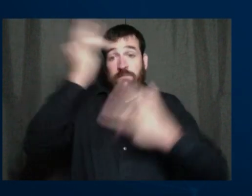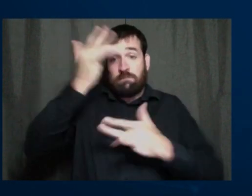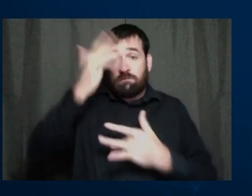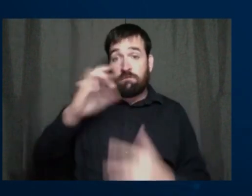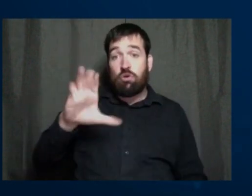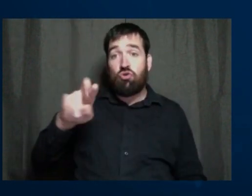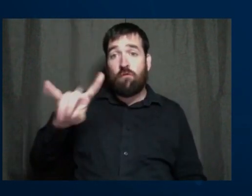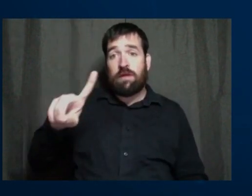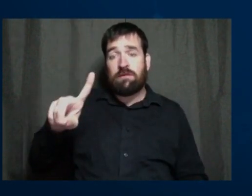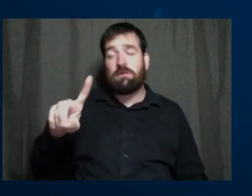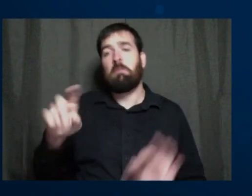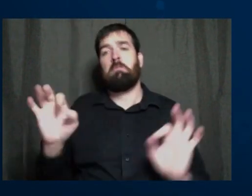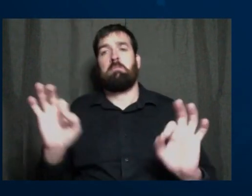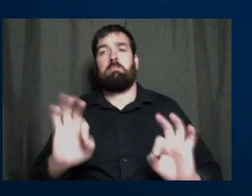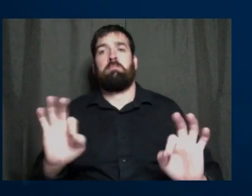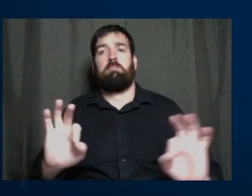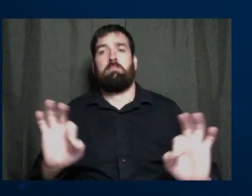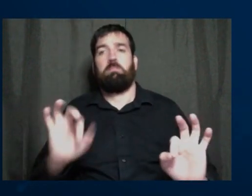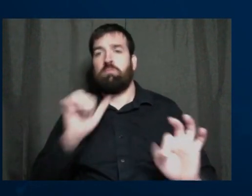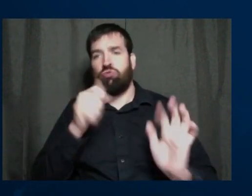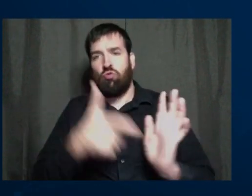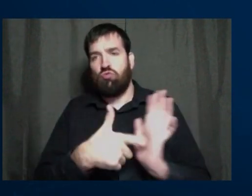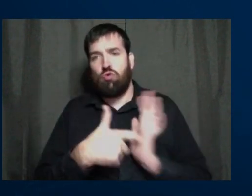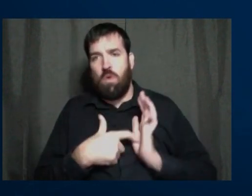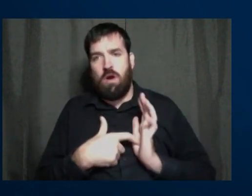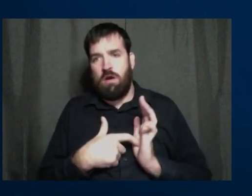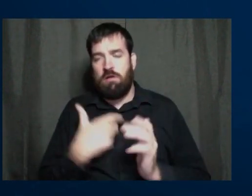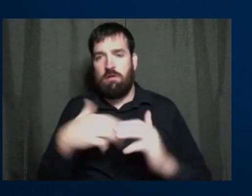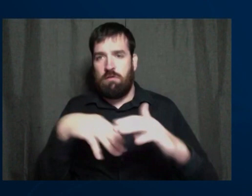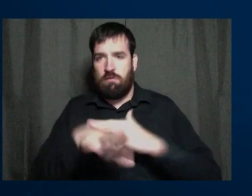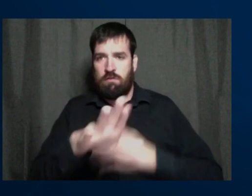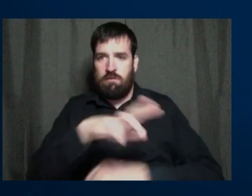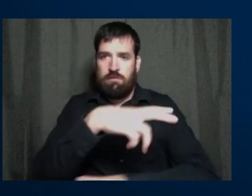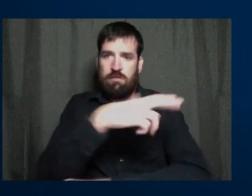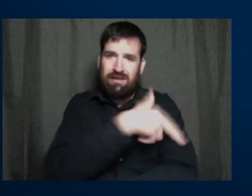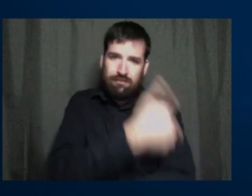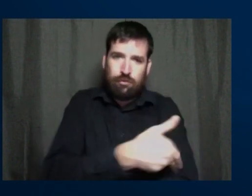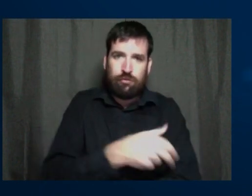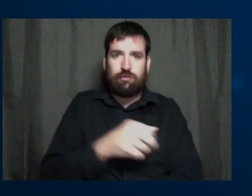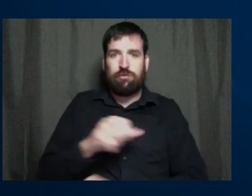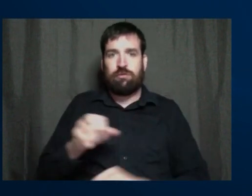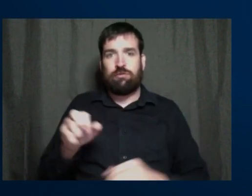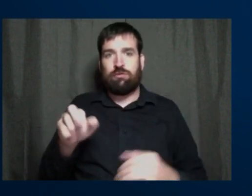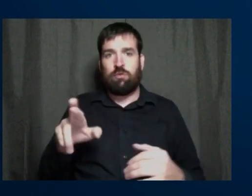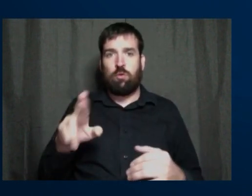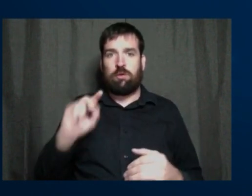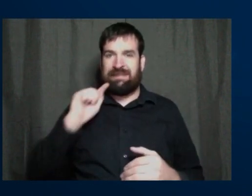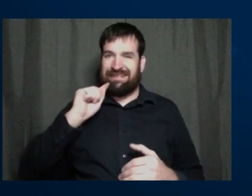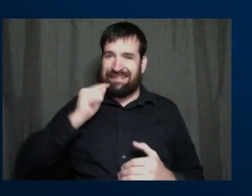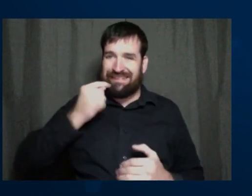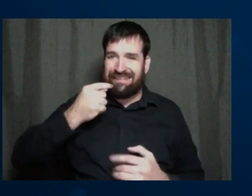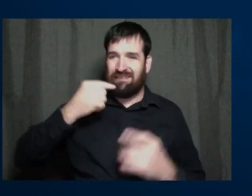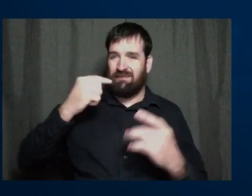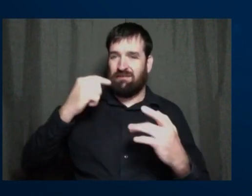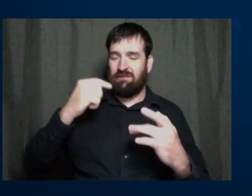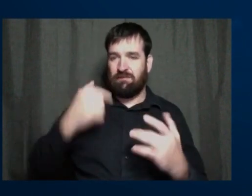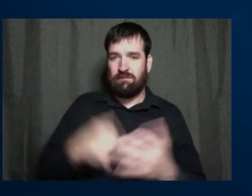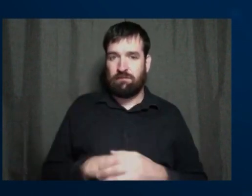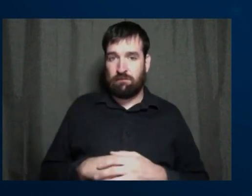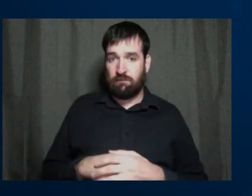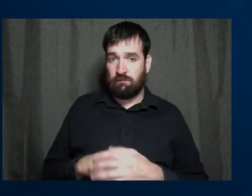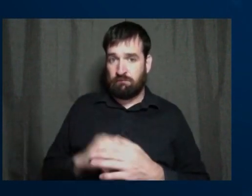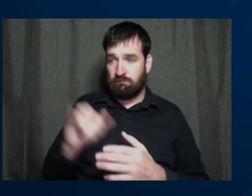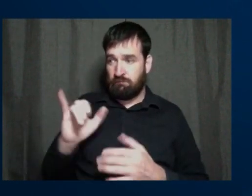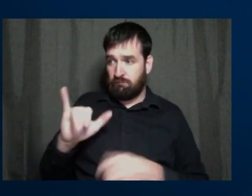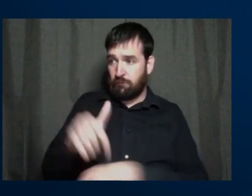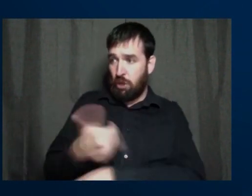require any major treatment or hospitalization. Have we heard any cases where someone has had some long-term, long hauler symptoms, even with a small case? Yeah, absolutely. We've seen